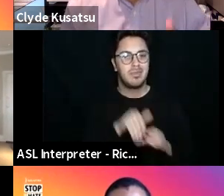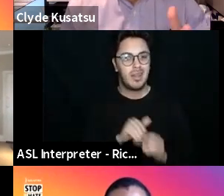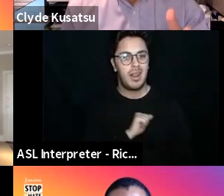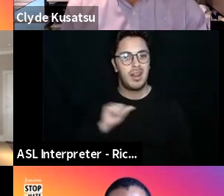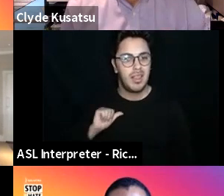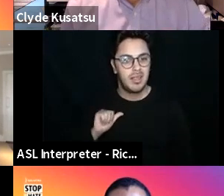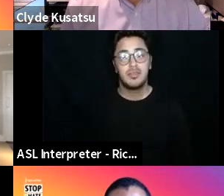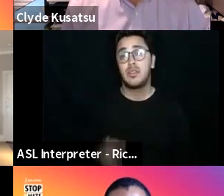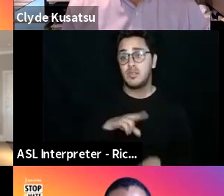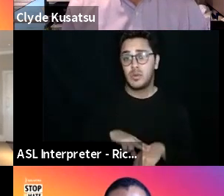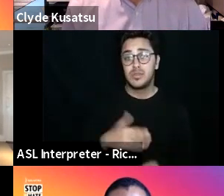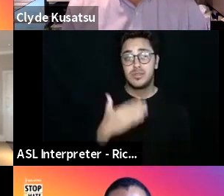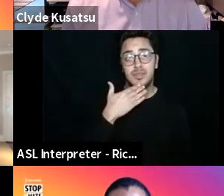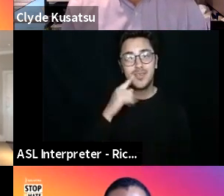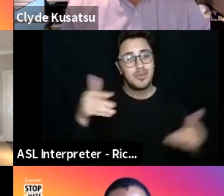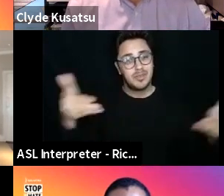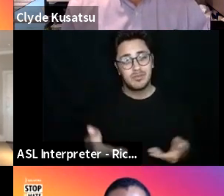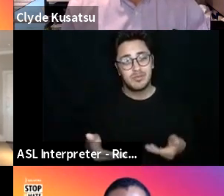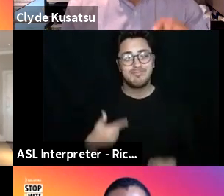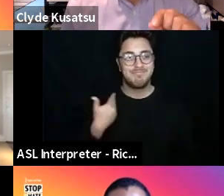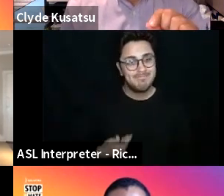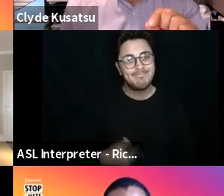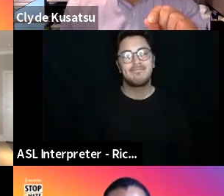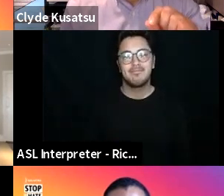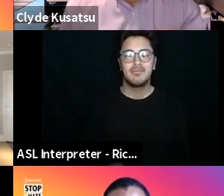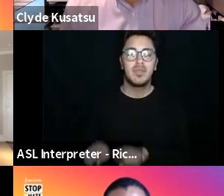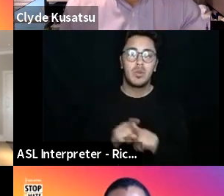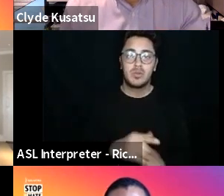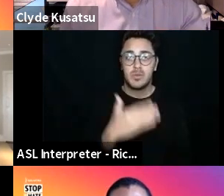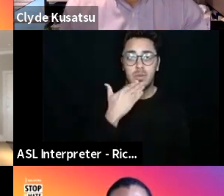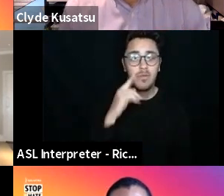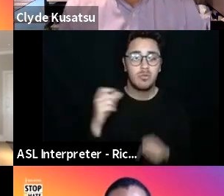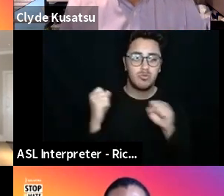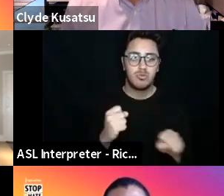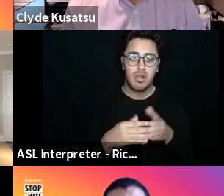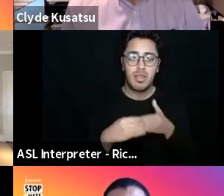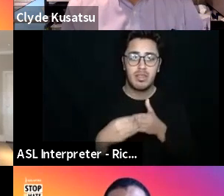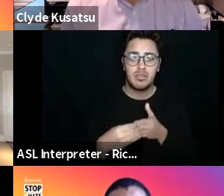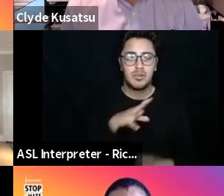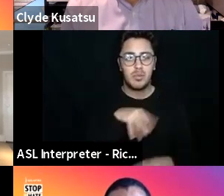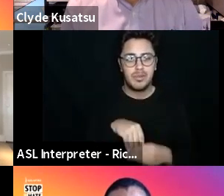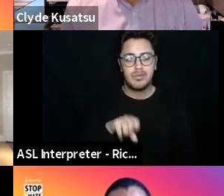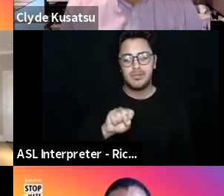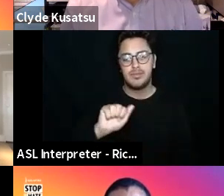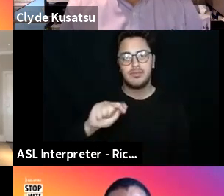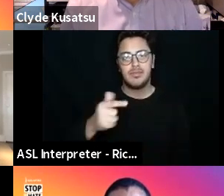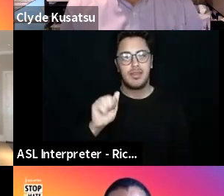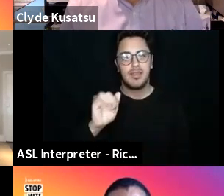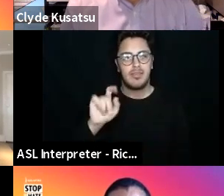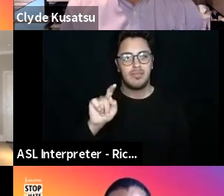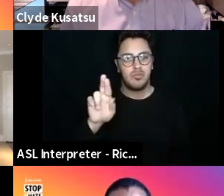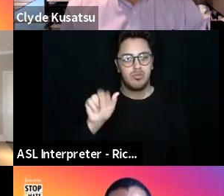course, thank you for that lovely introduction. And as well, thank you for your strong leadership of SAG-AFTRA. You know, I've been in front